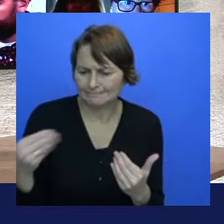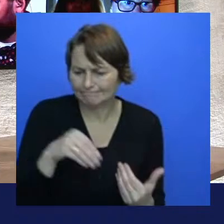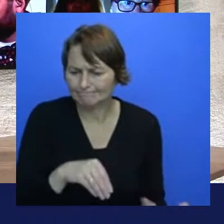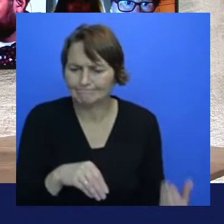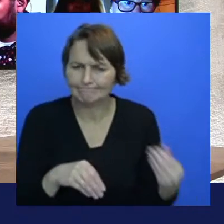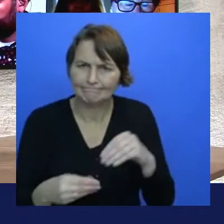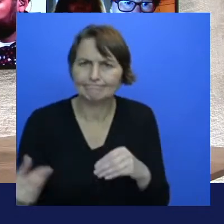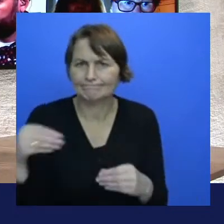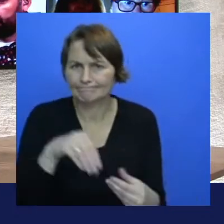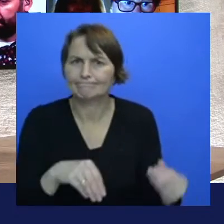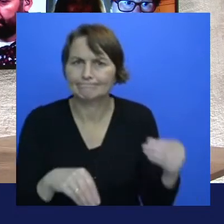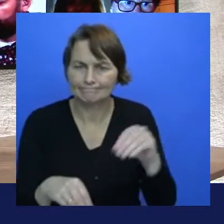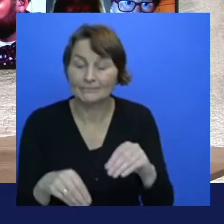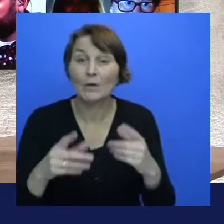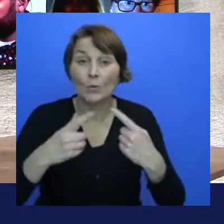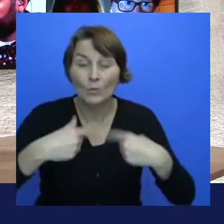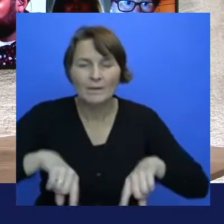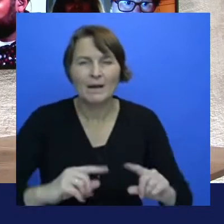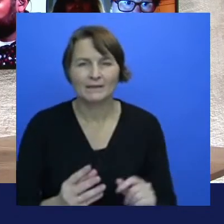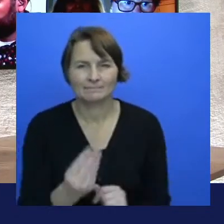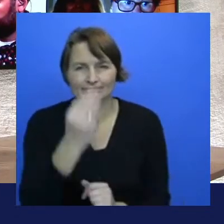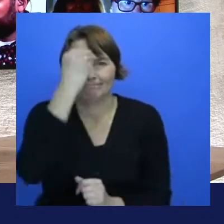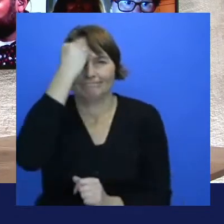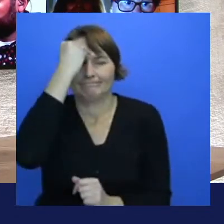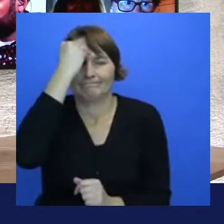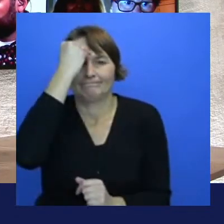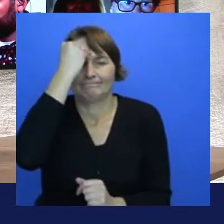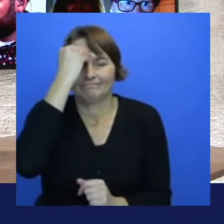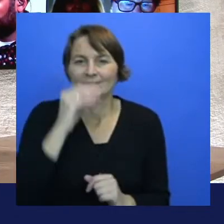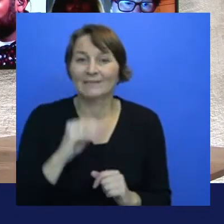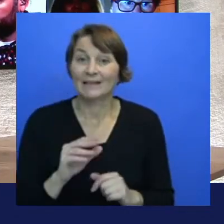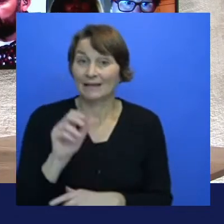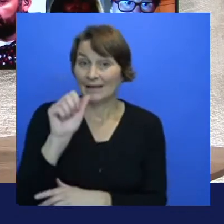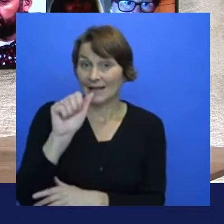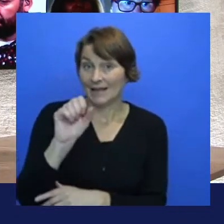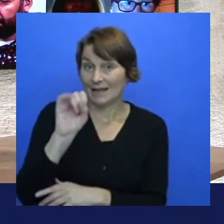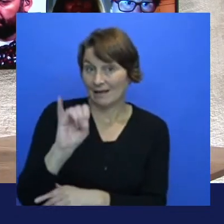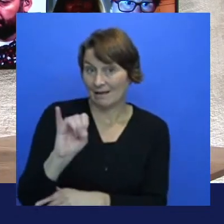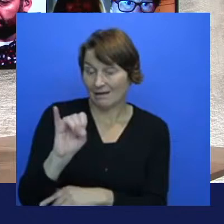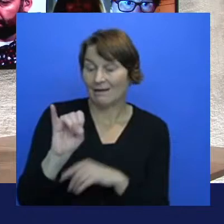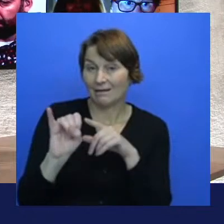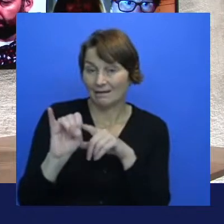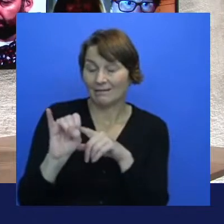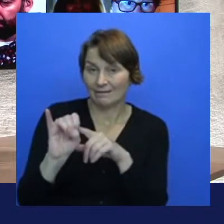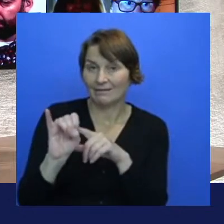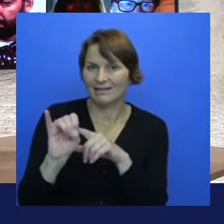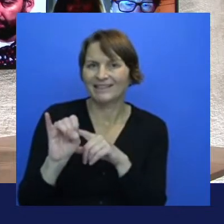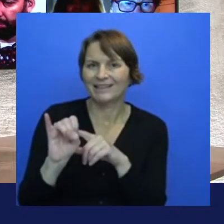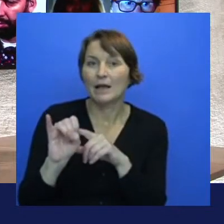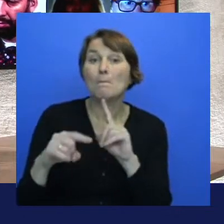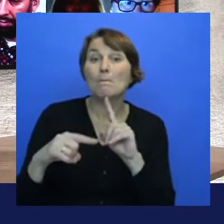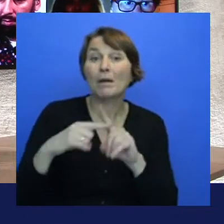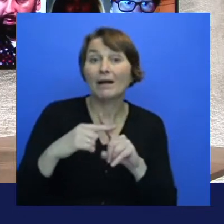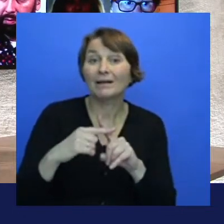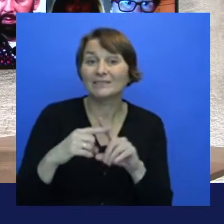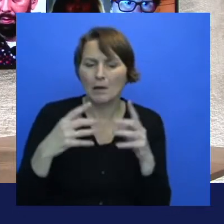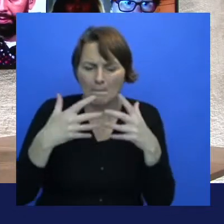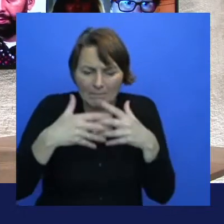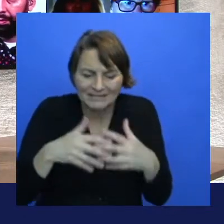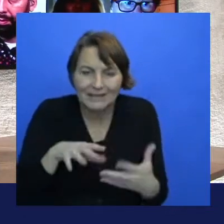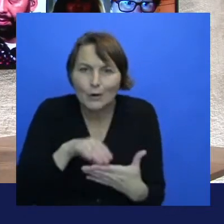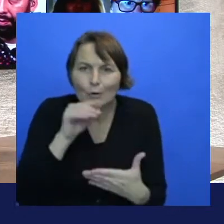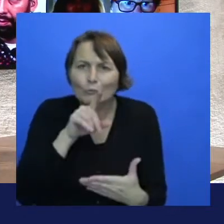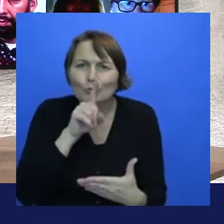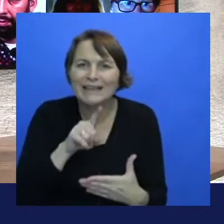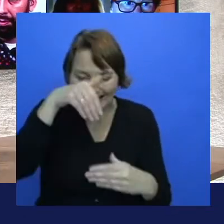to remember, and we already mentioned that AI and machine learning, it is still a software. So you need